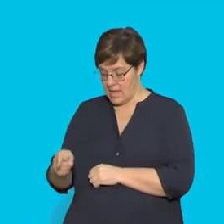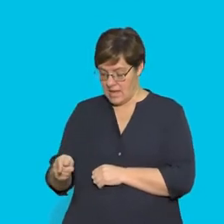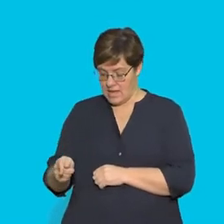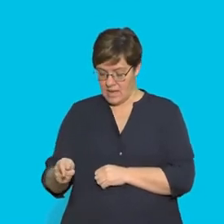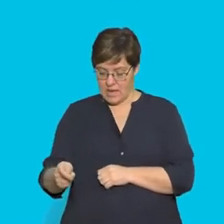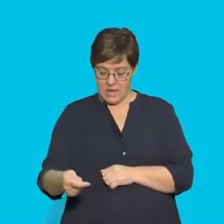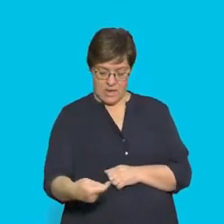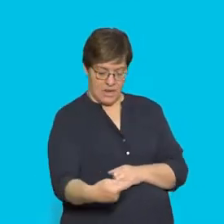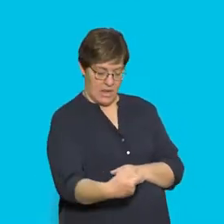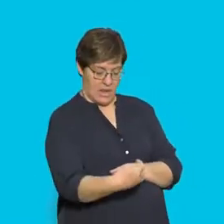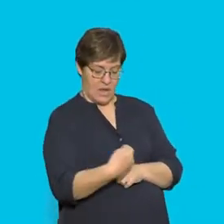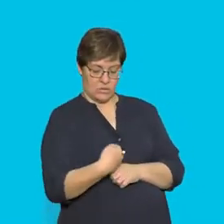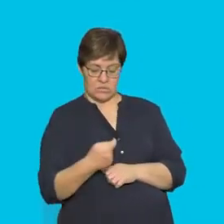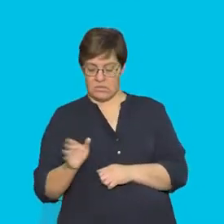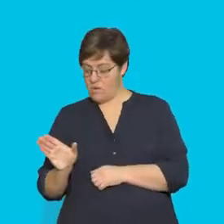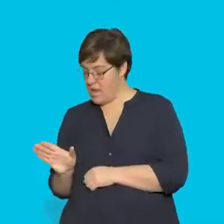around here.